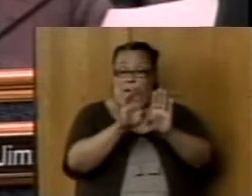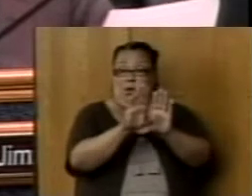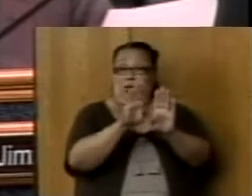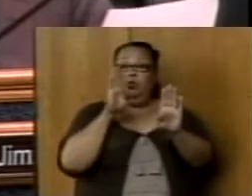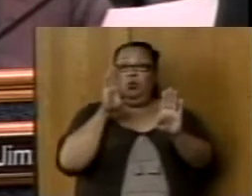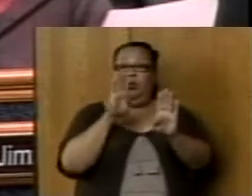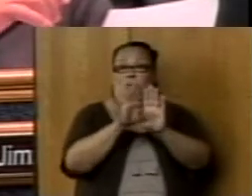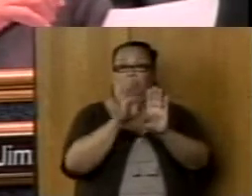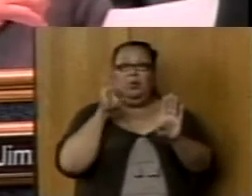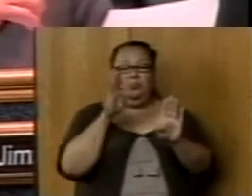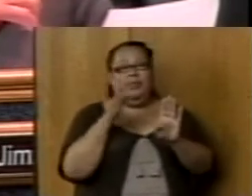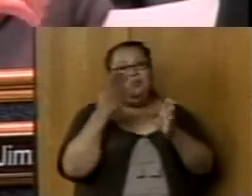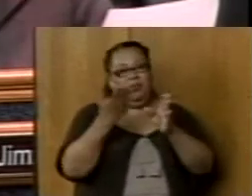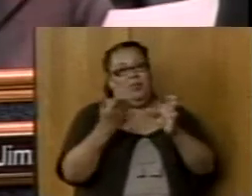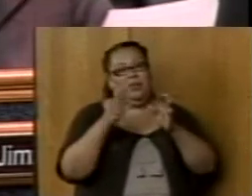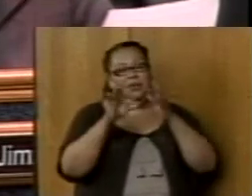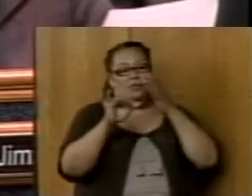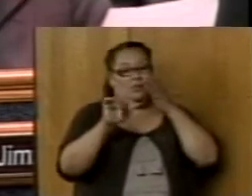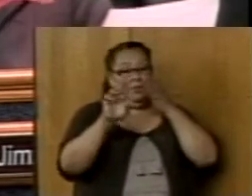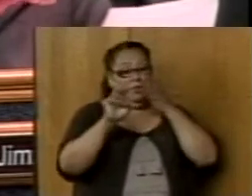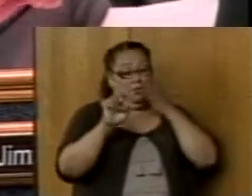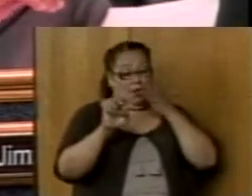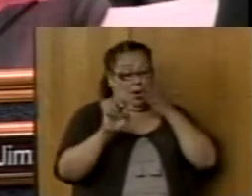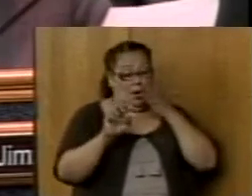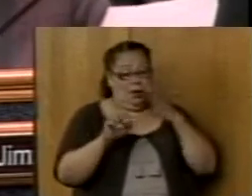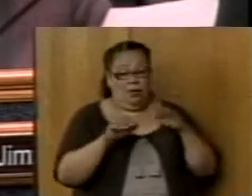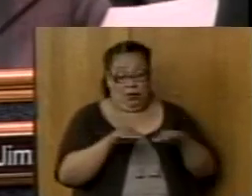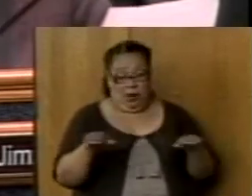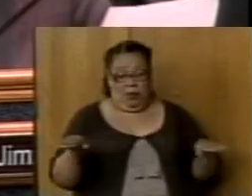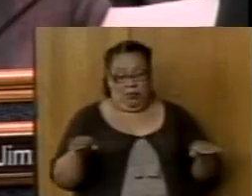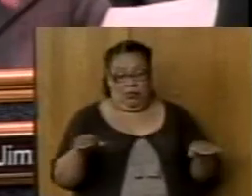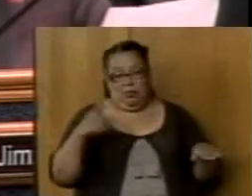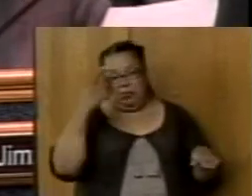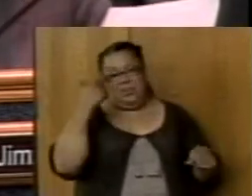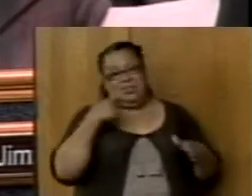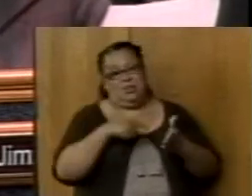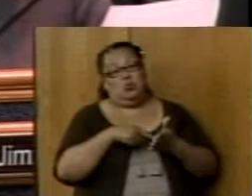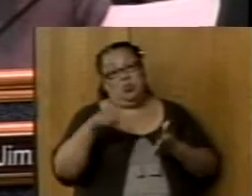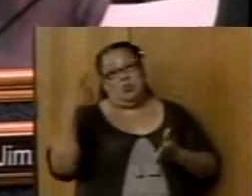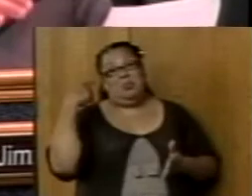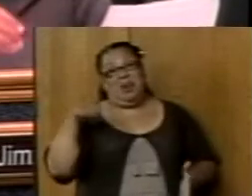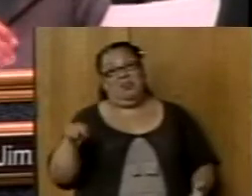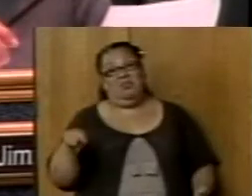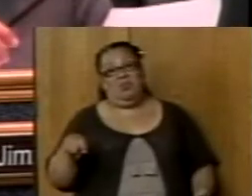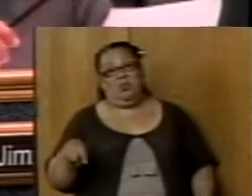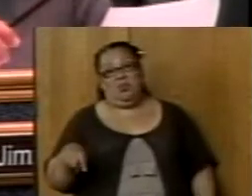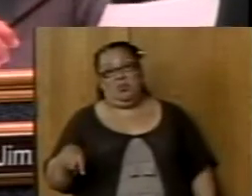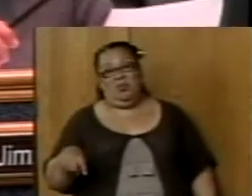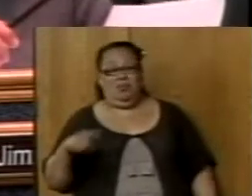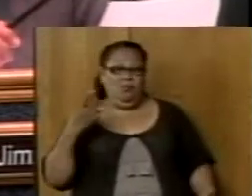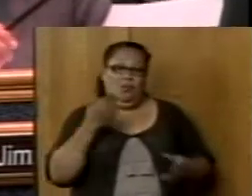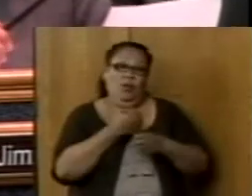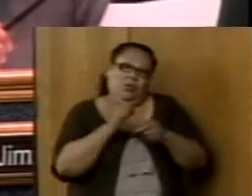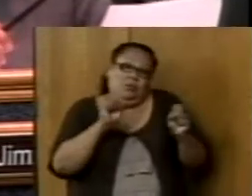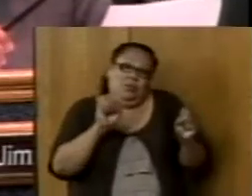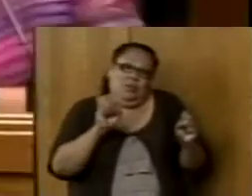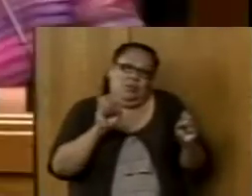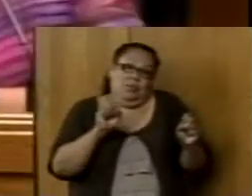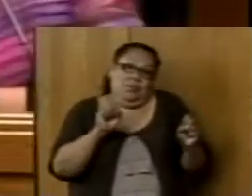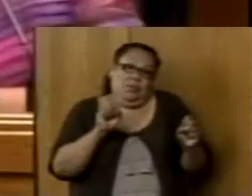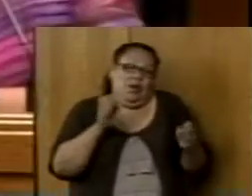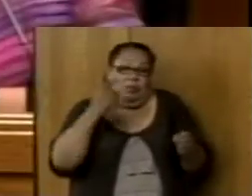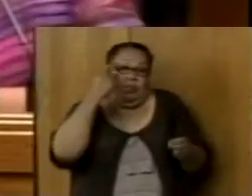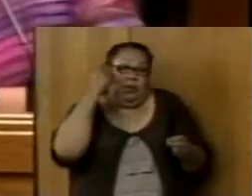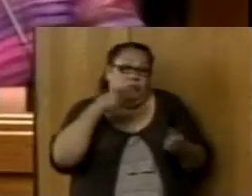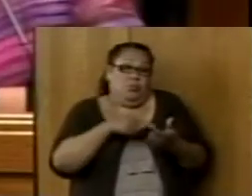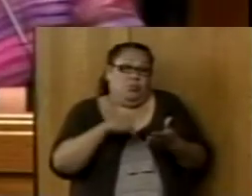give us the fire label. And the reason that we need to have the fire label is that that's what we paid for, a door. For safety. For safety. Not because we